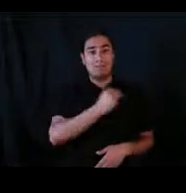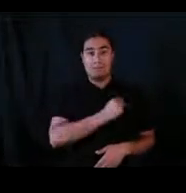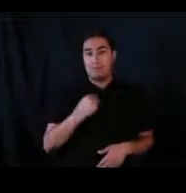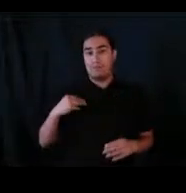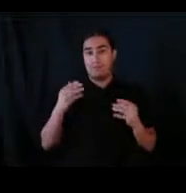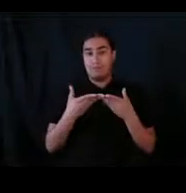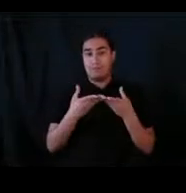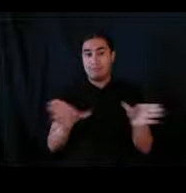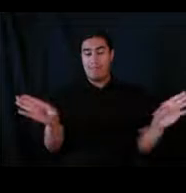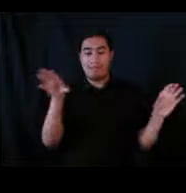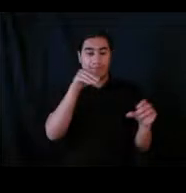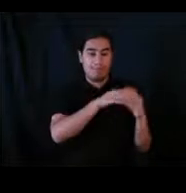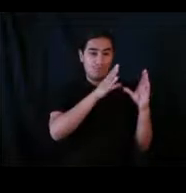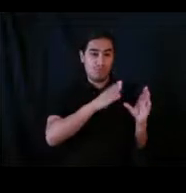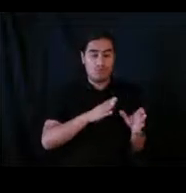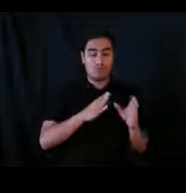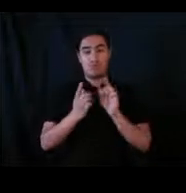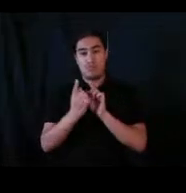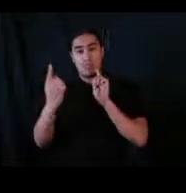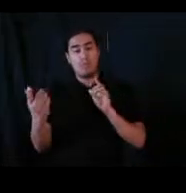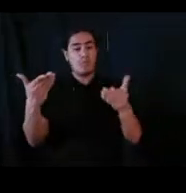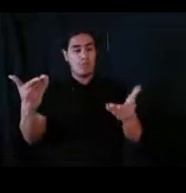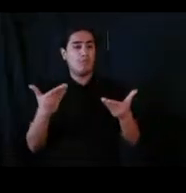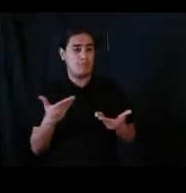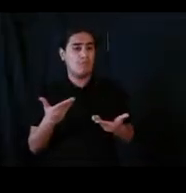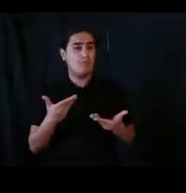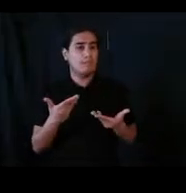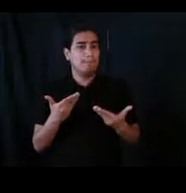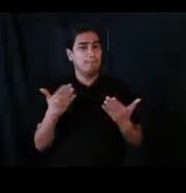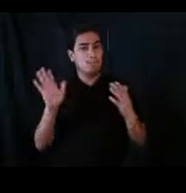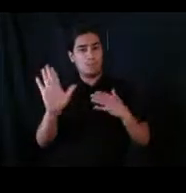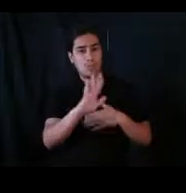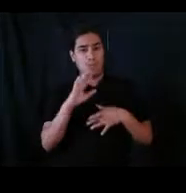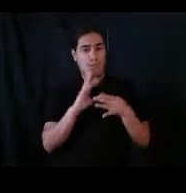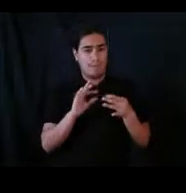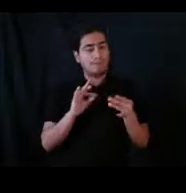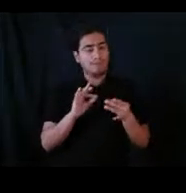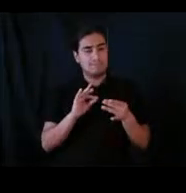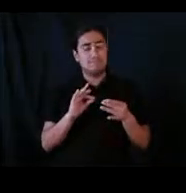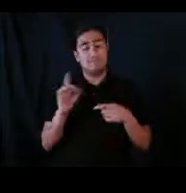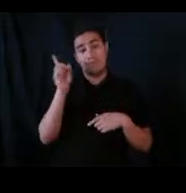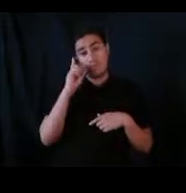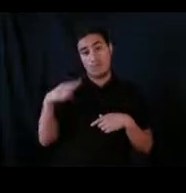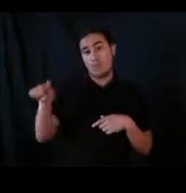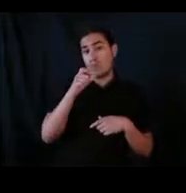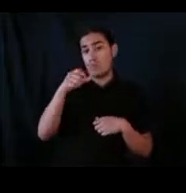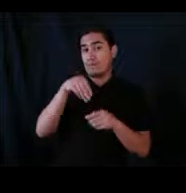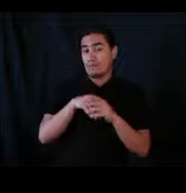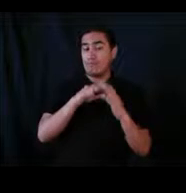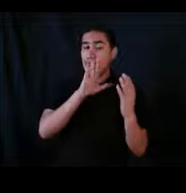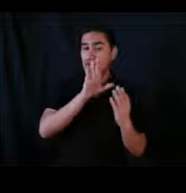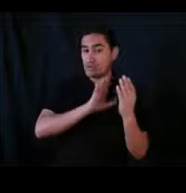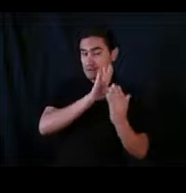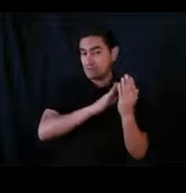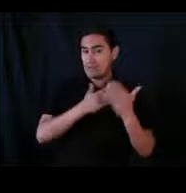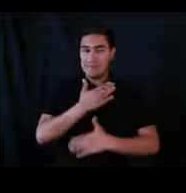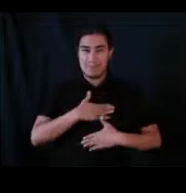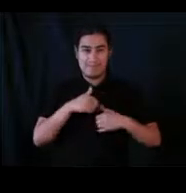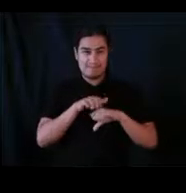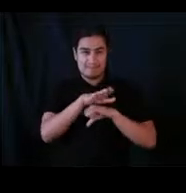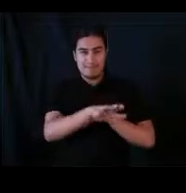person and remotely we welcome comments from the public as part of each item at this meeting for those of you attending in person please submit a